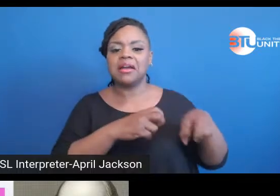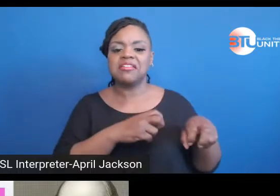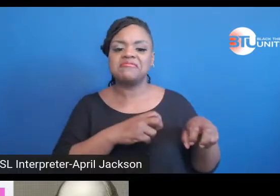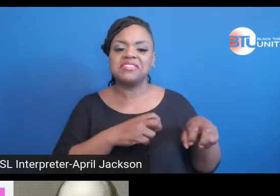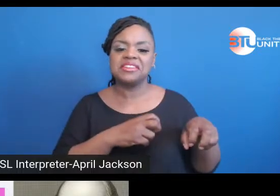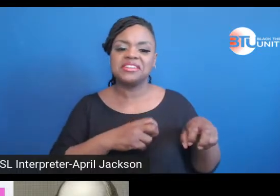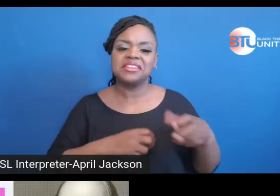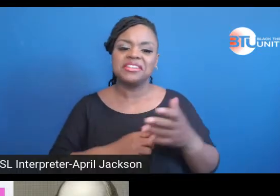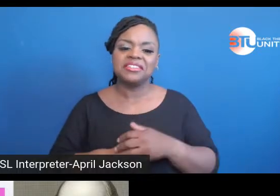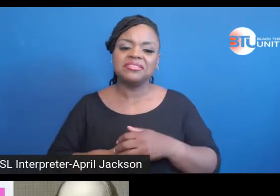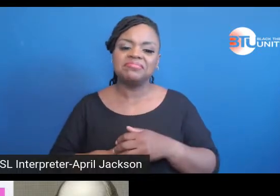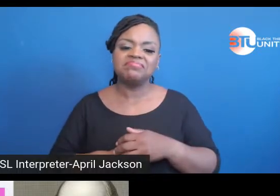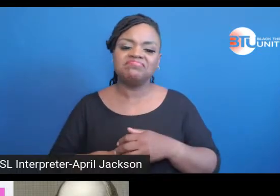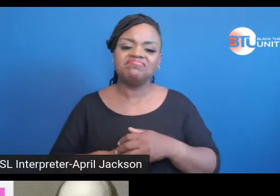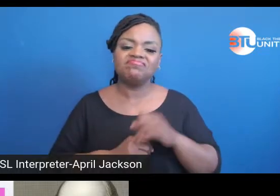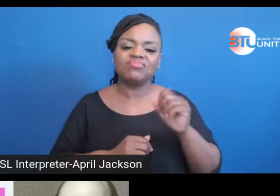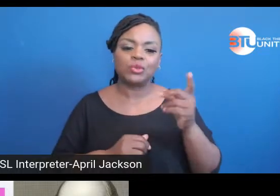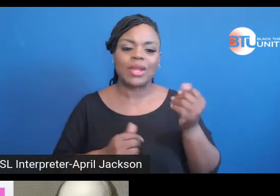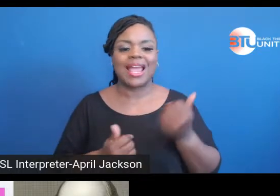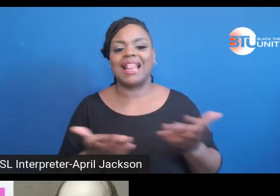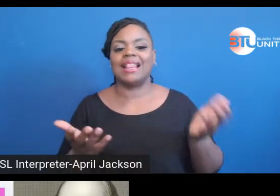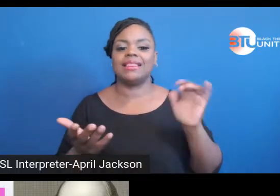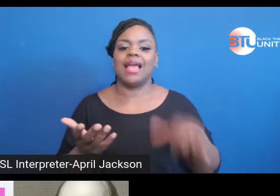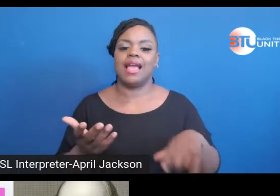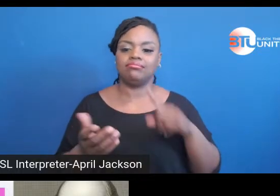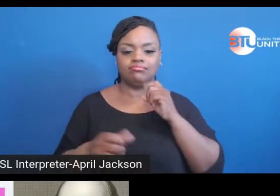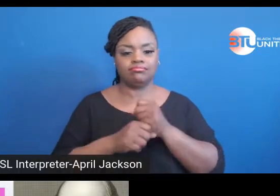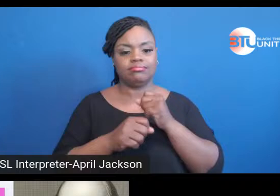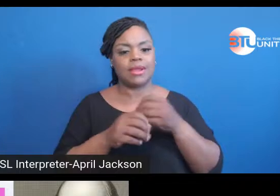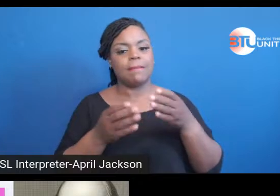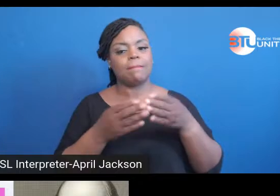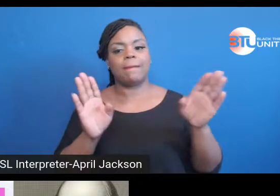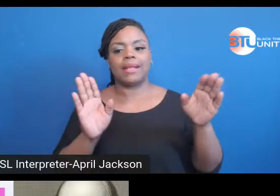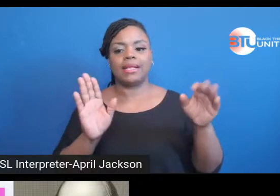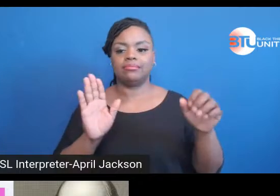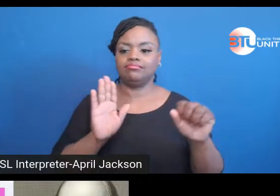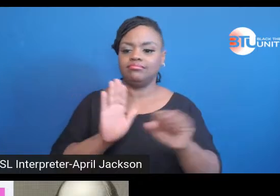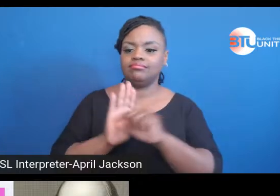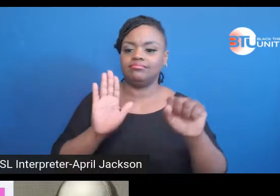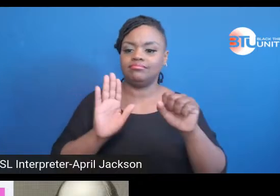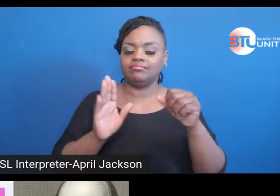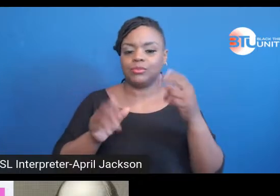to do anything for it to go into the public domain easily.